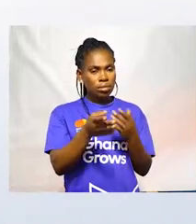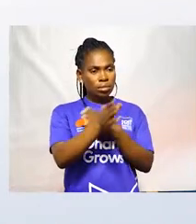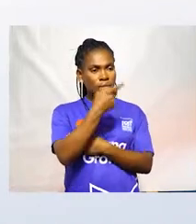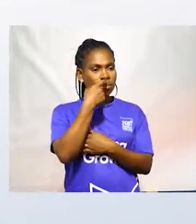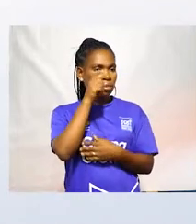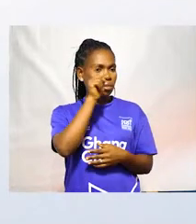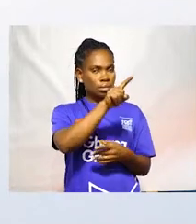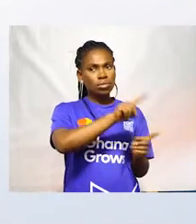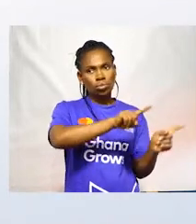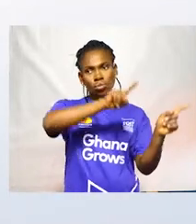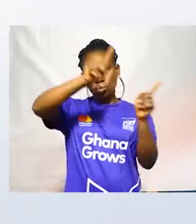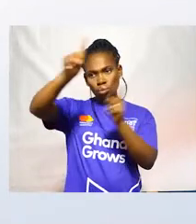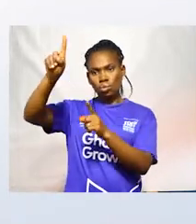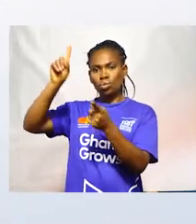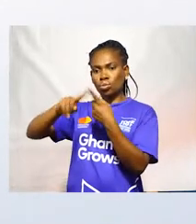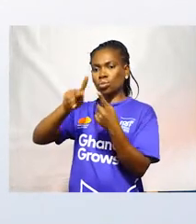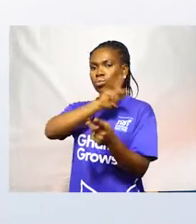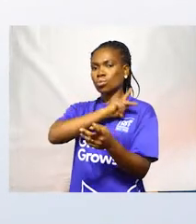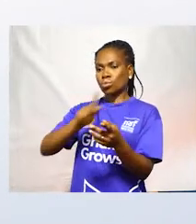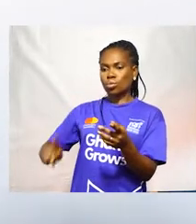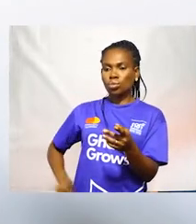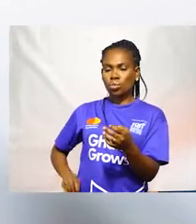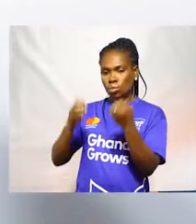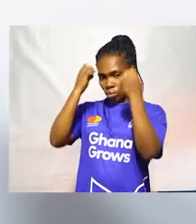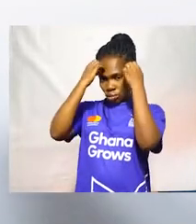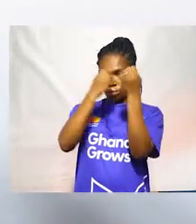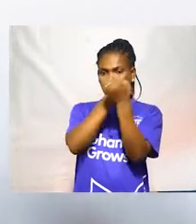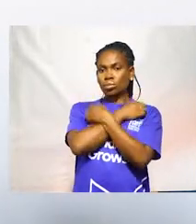Pharaoh to let my people go that will serve me in the wilderness.